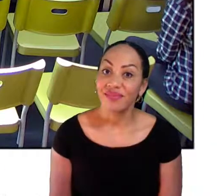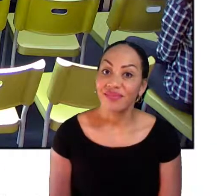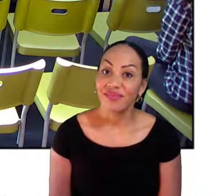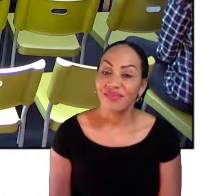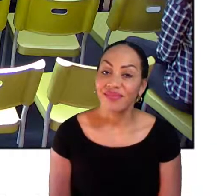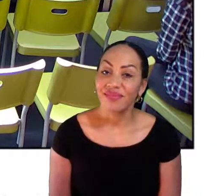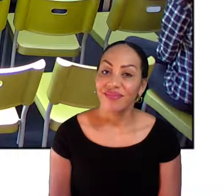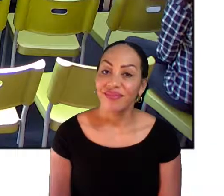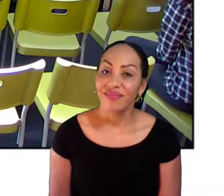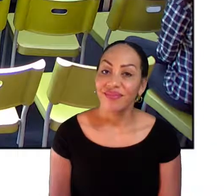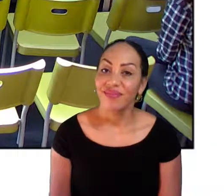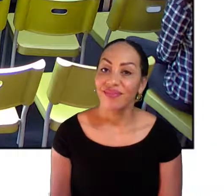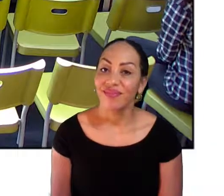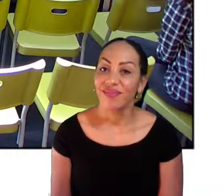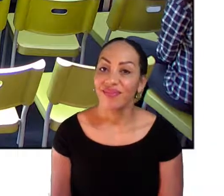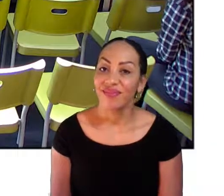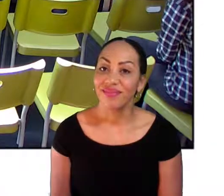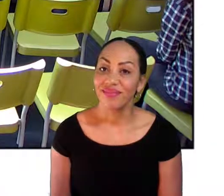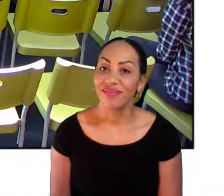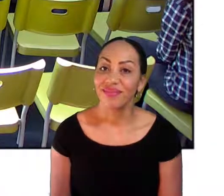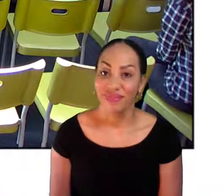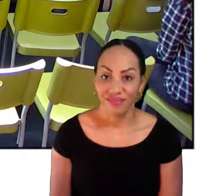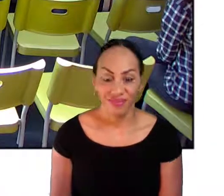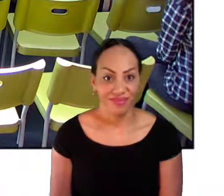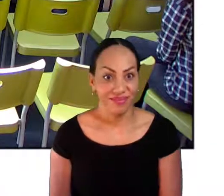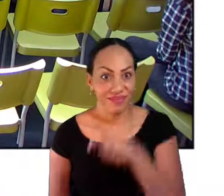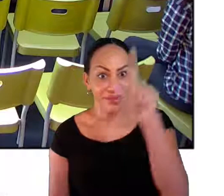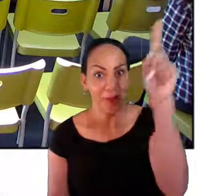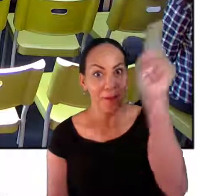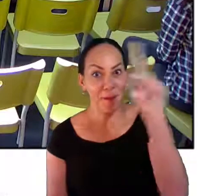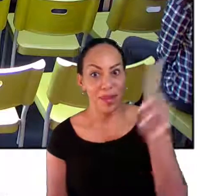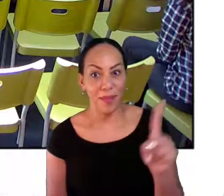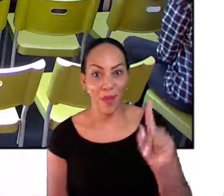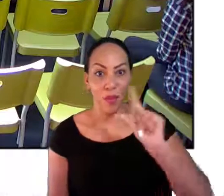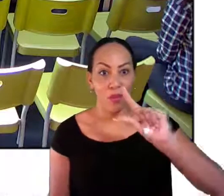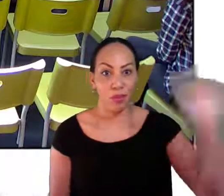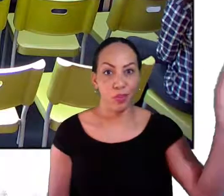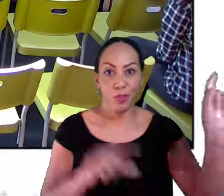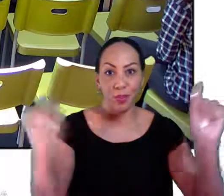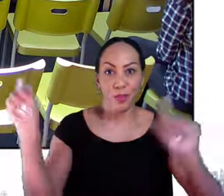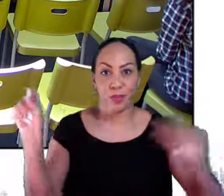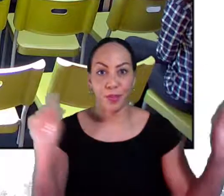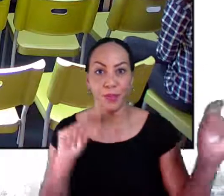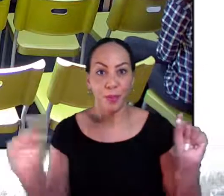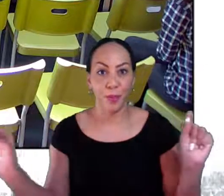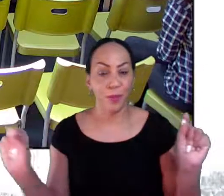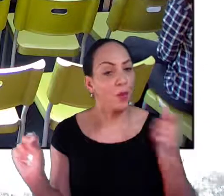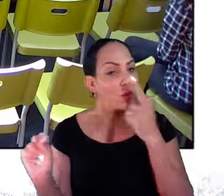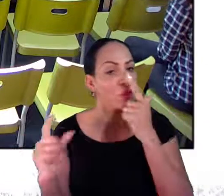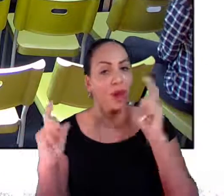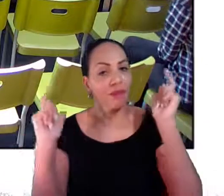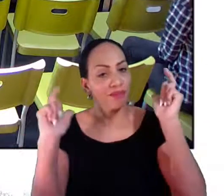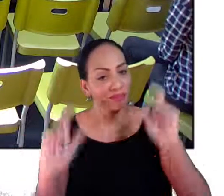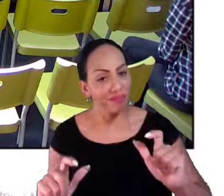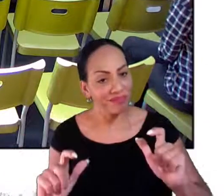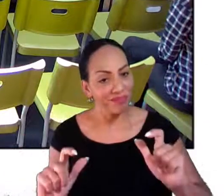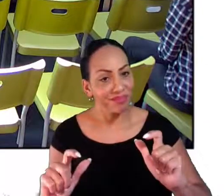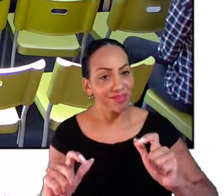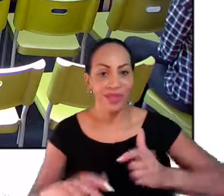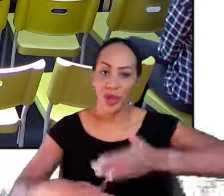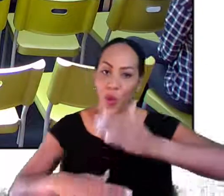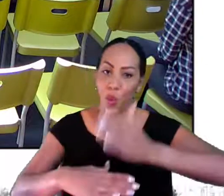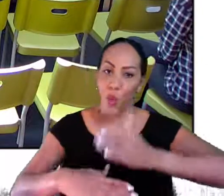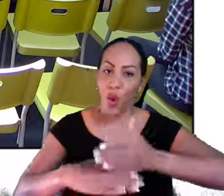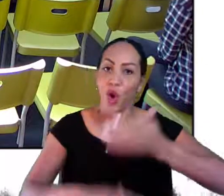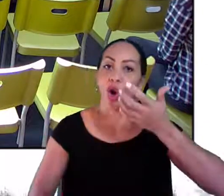I'm just going to say, before people head off, if you want to stick around and hot desk with us in the studio,